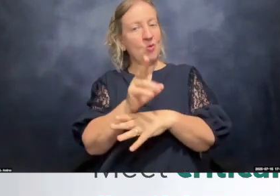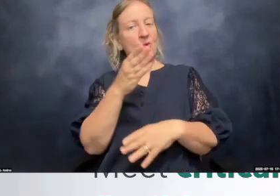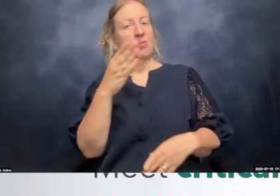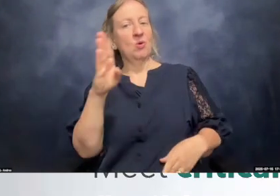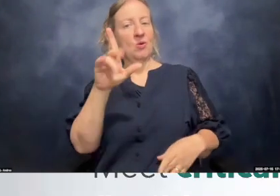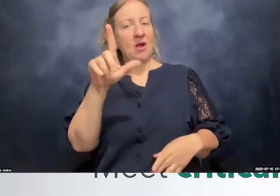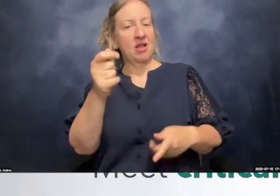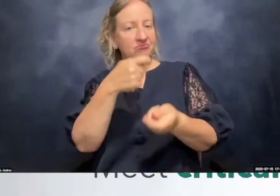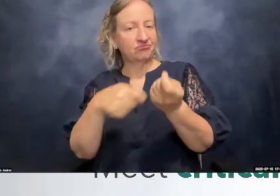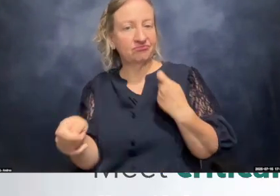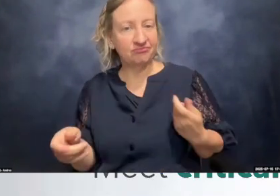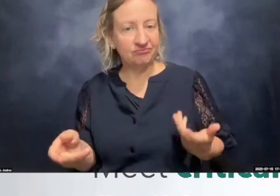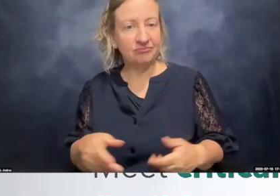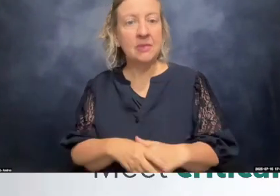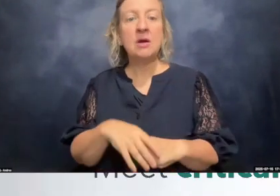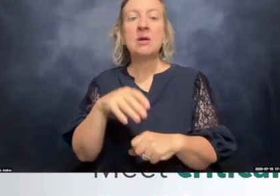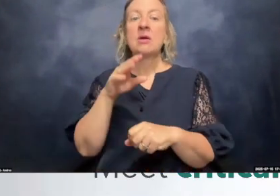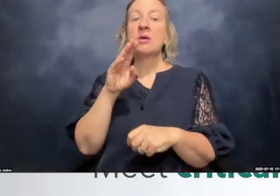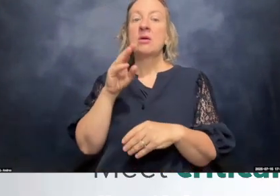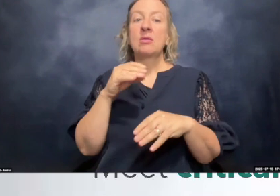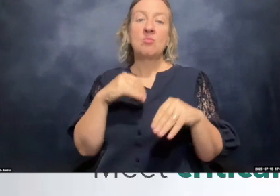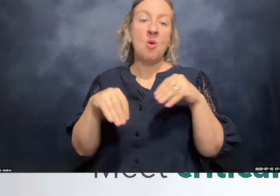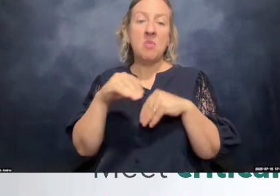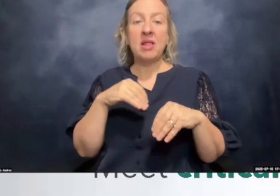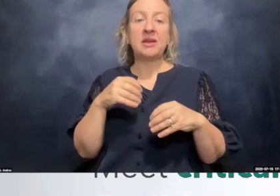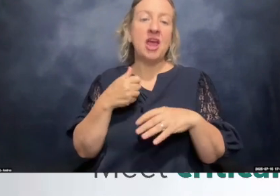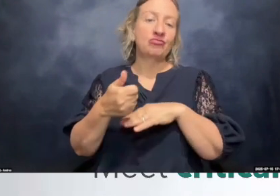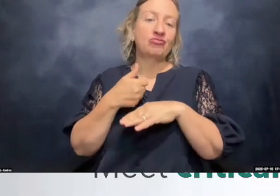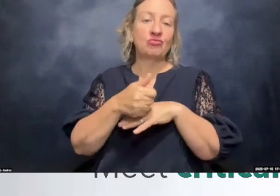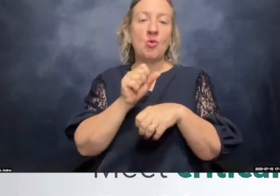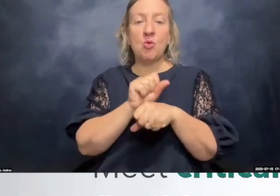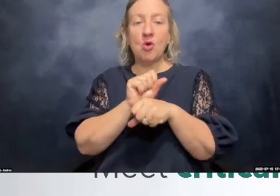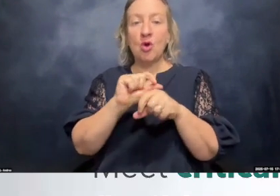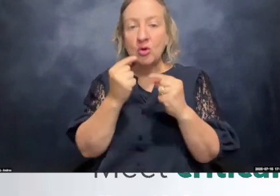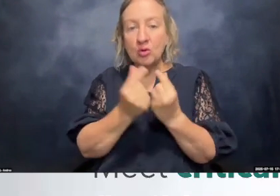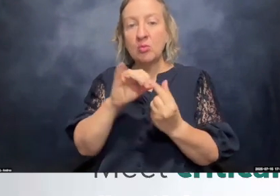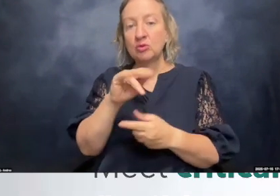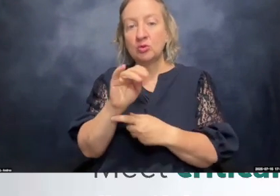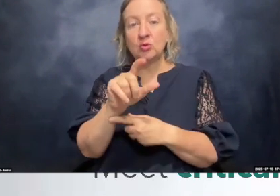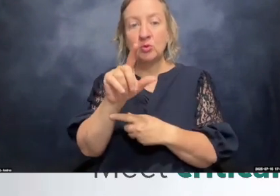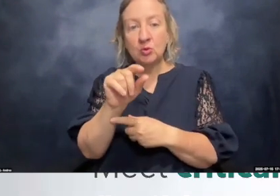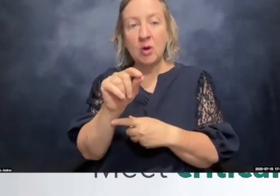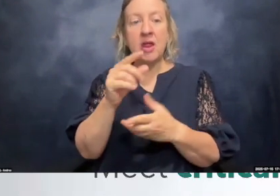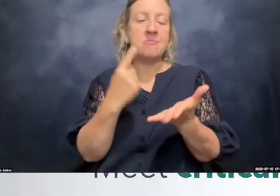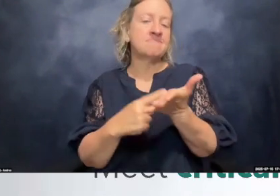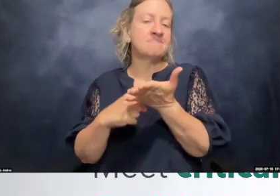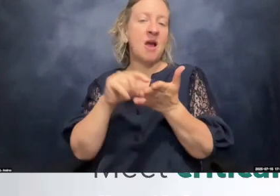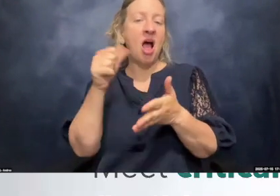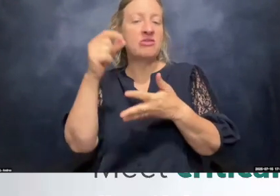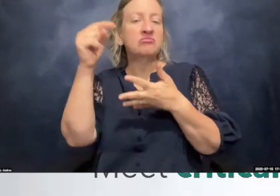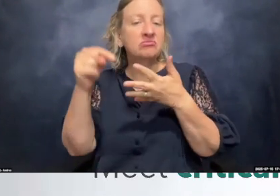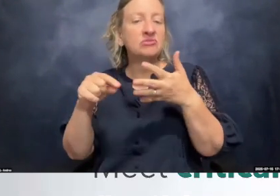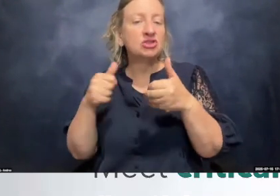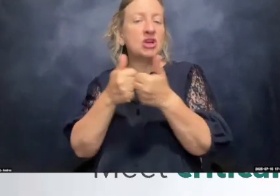Workgroup on June 20th touched on additional details, including challenges and lessons learned for each project. For the regional